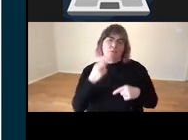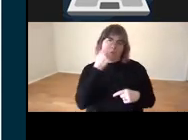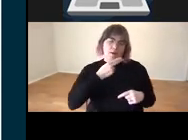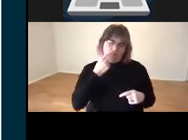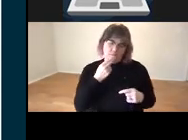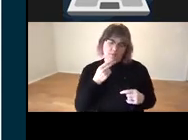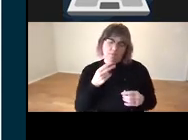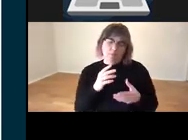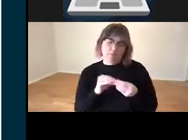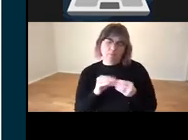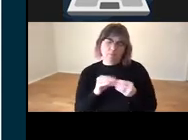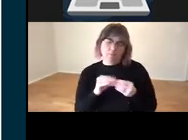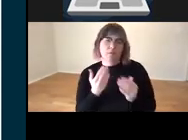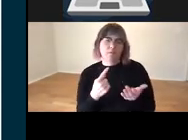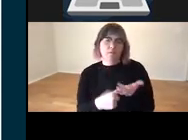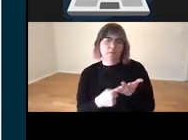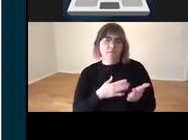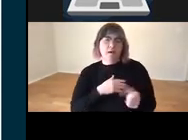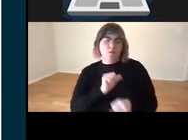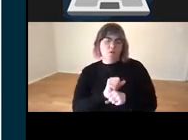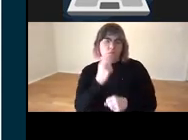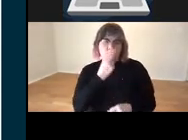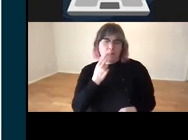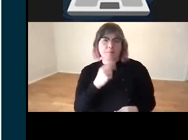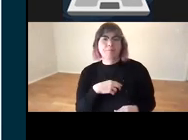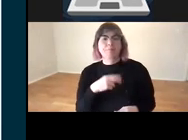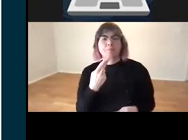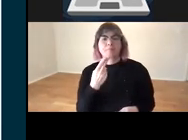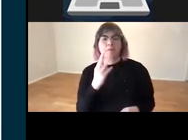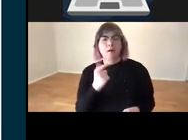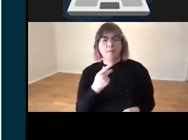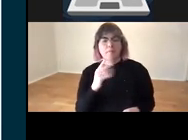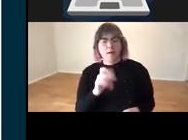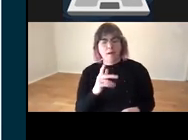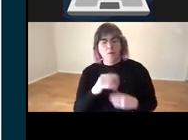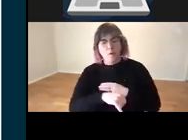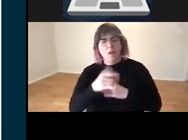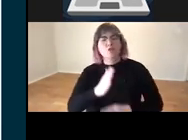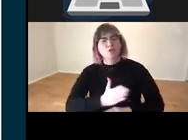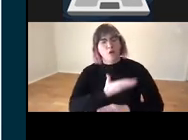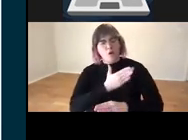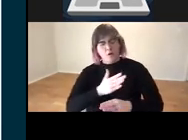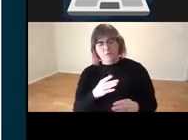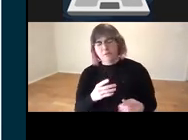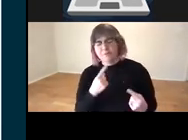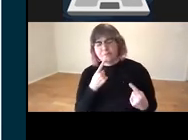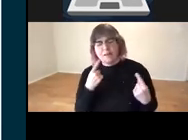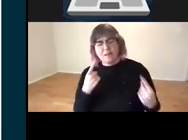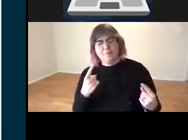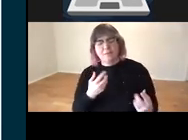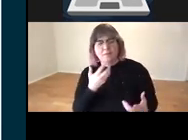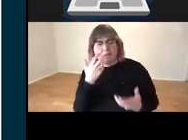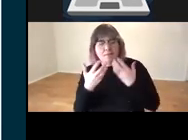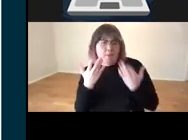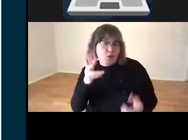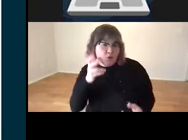want, before I kind of talk about the work I'm doing in Hawaii, are humpback whale songs. And these are iconic vocalizations that you may